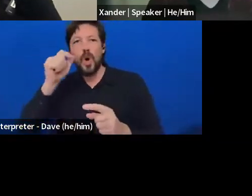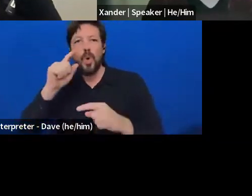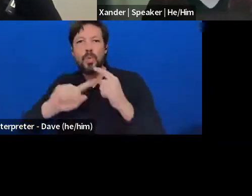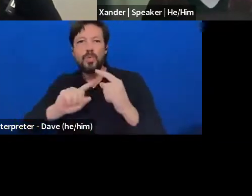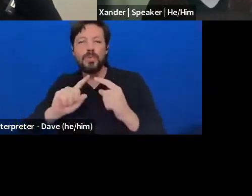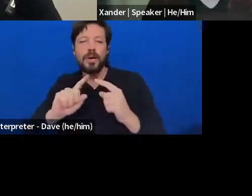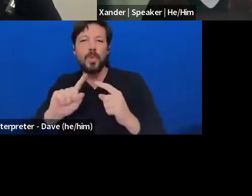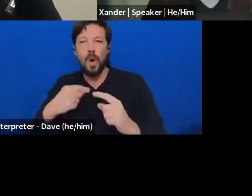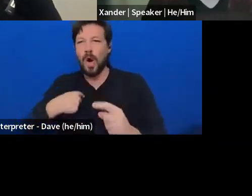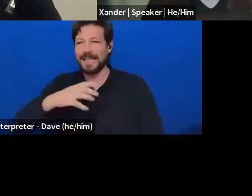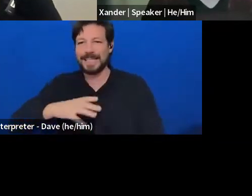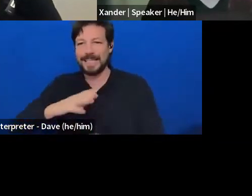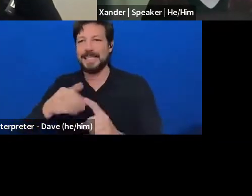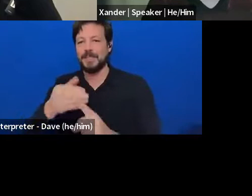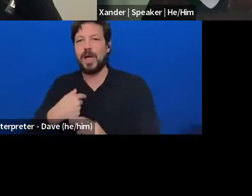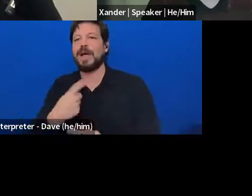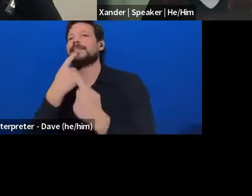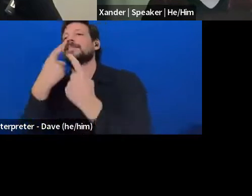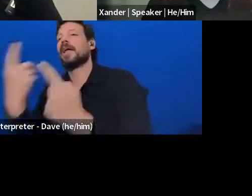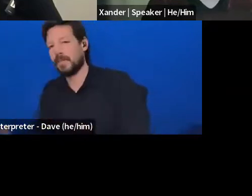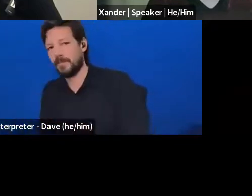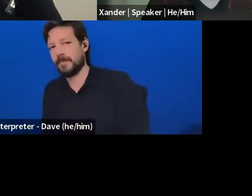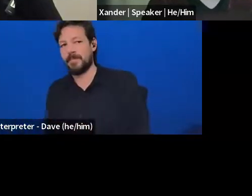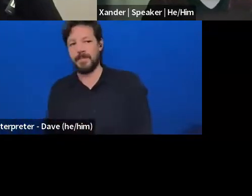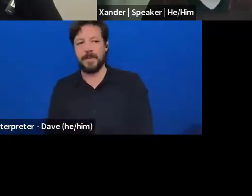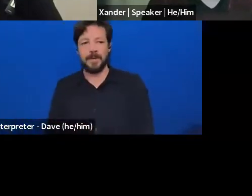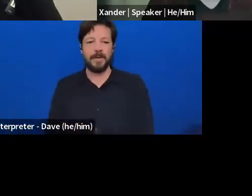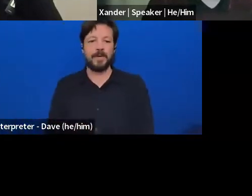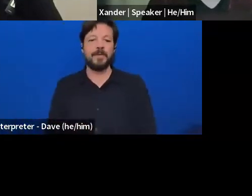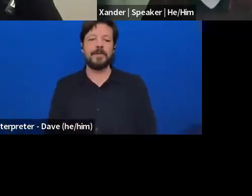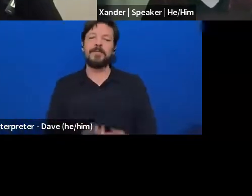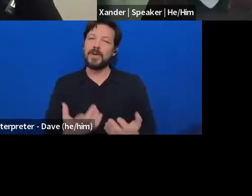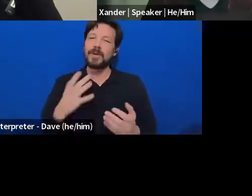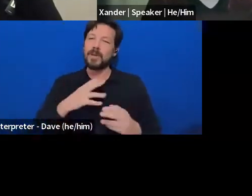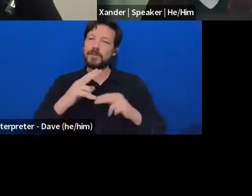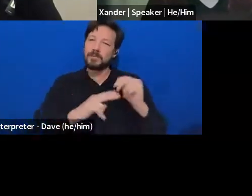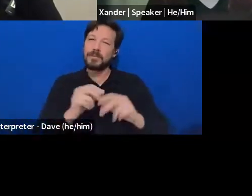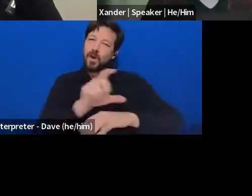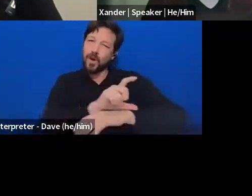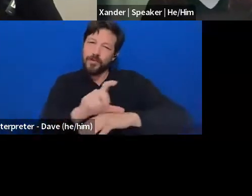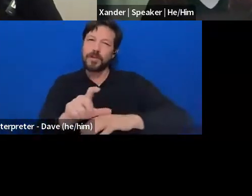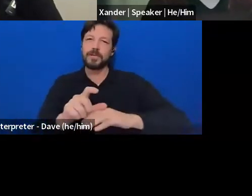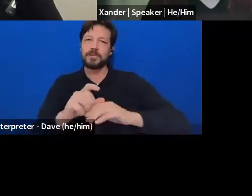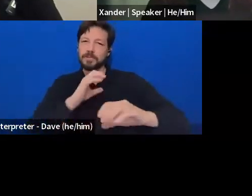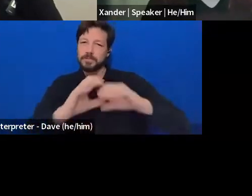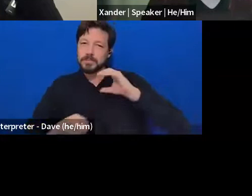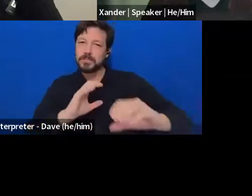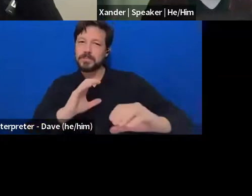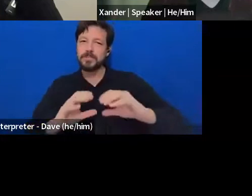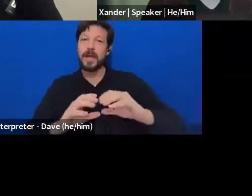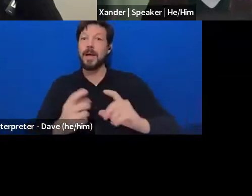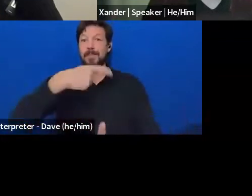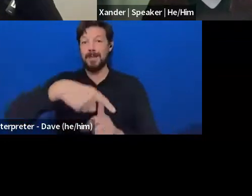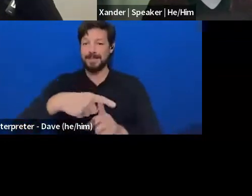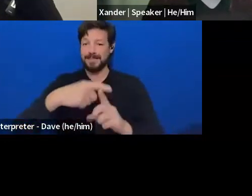So again, that comes down to confidence and feeling comfortable about communicating those things. And again, that comes down to stigma and how you